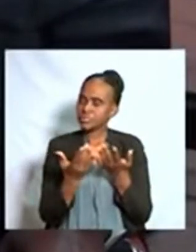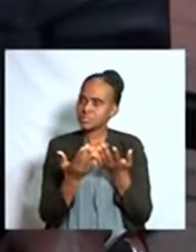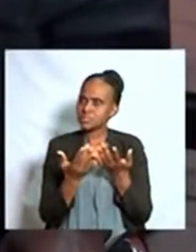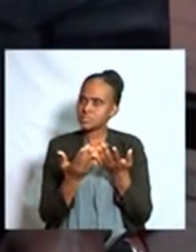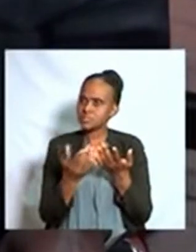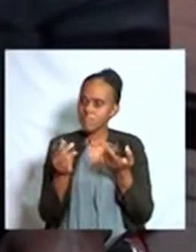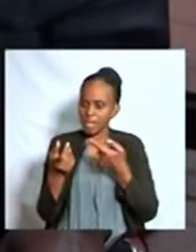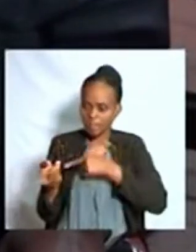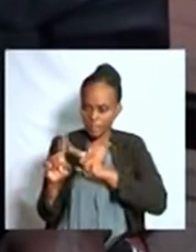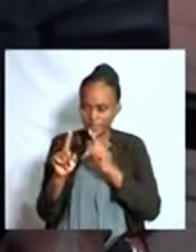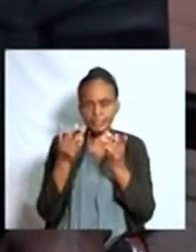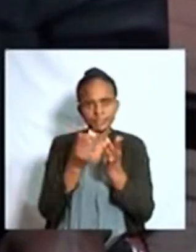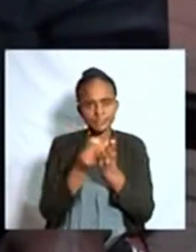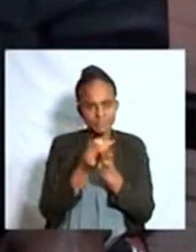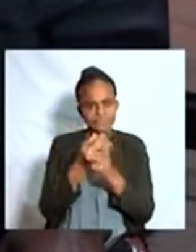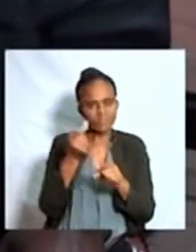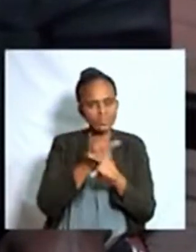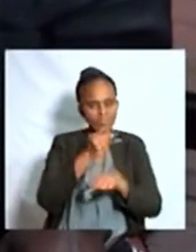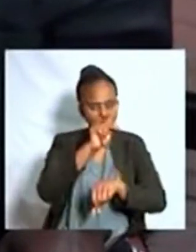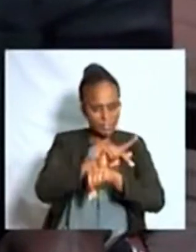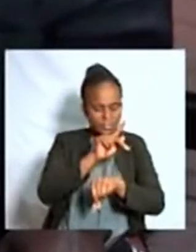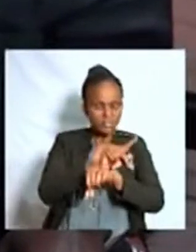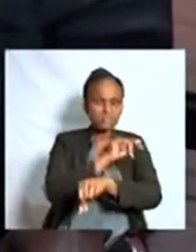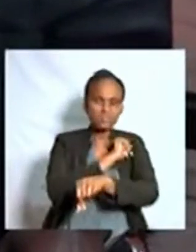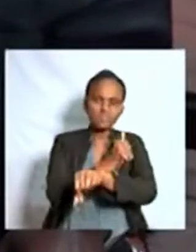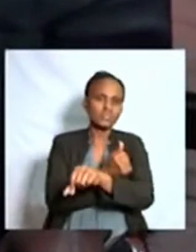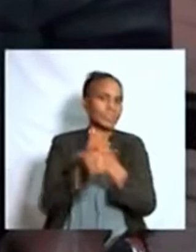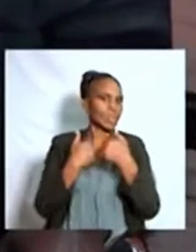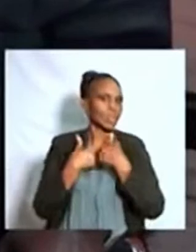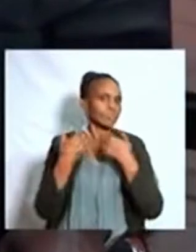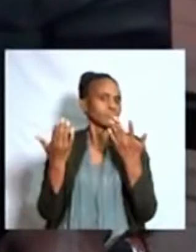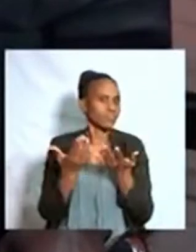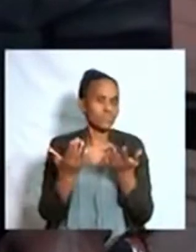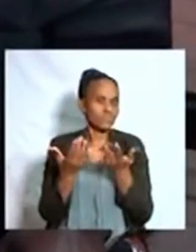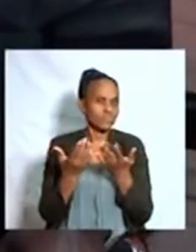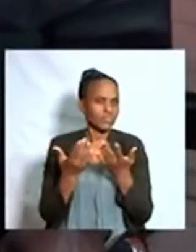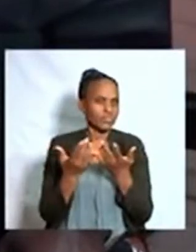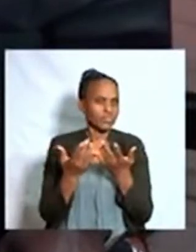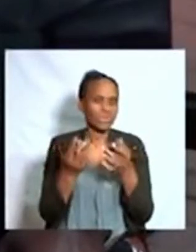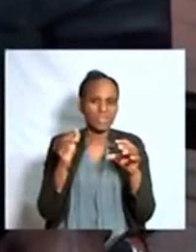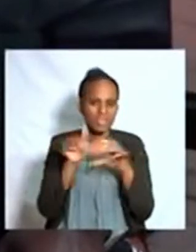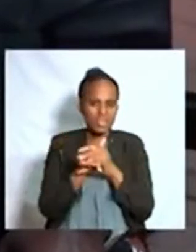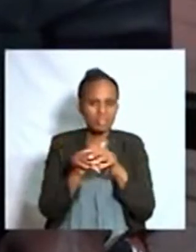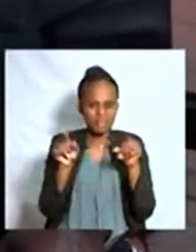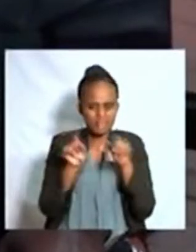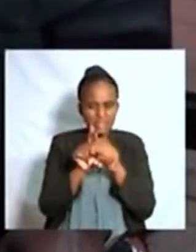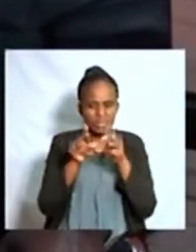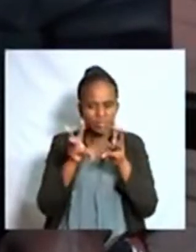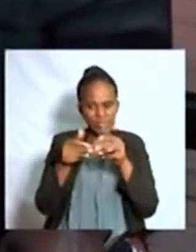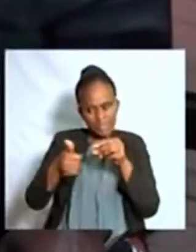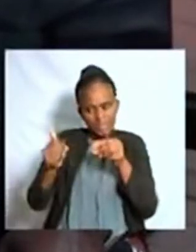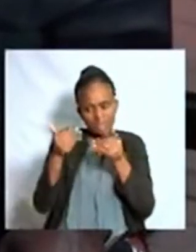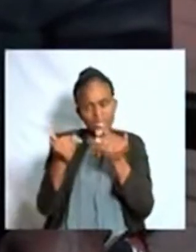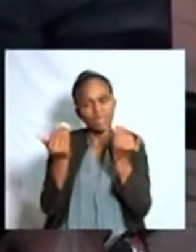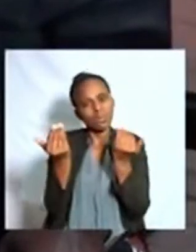You got the money from projects without authority, and in retrospect, that's when you are